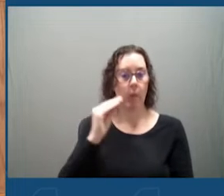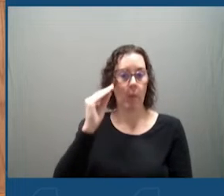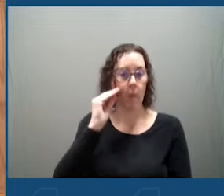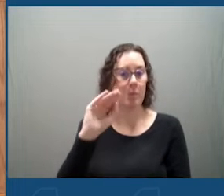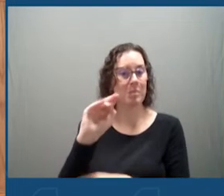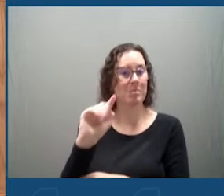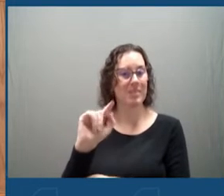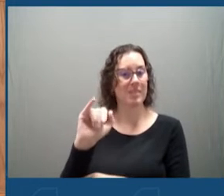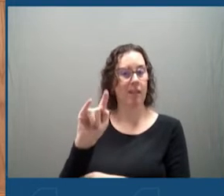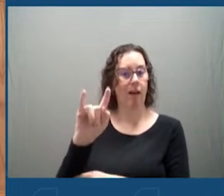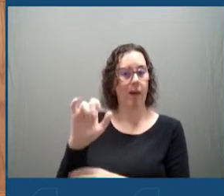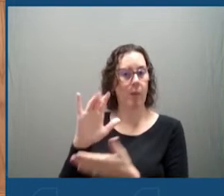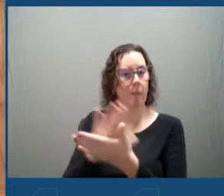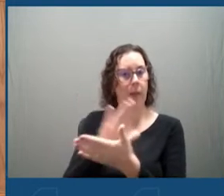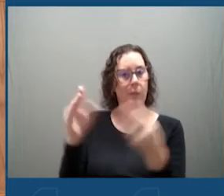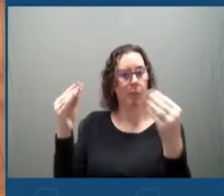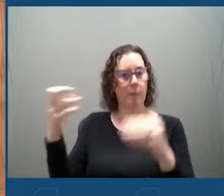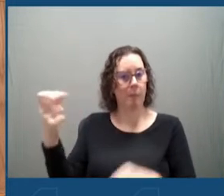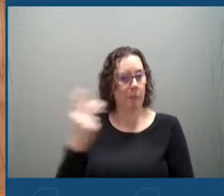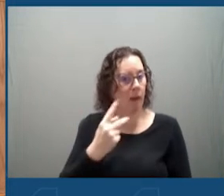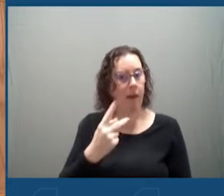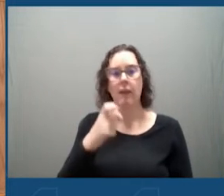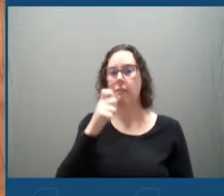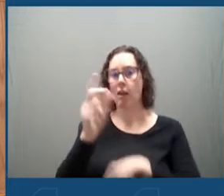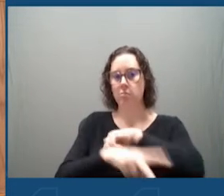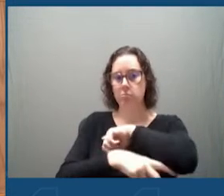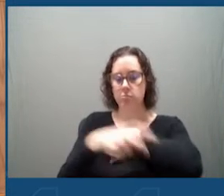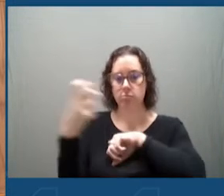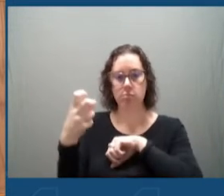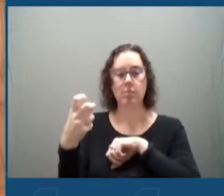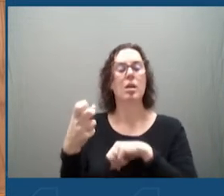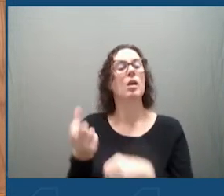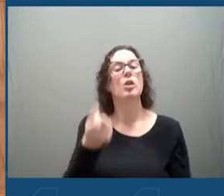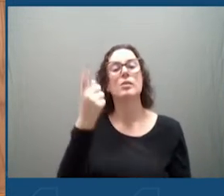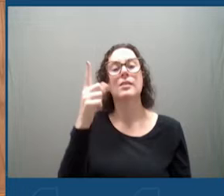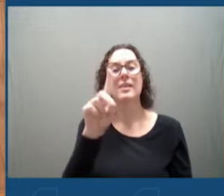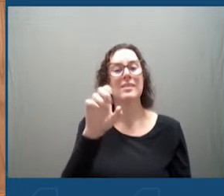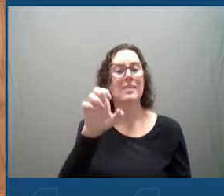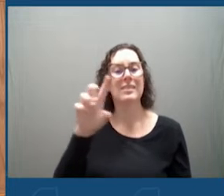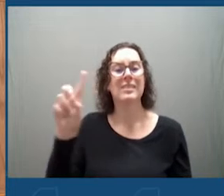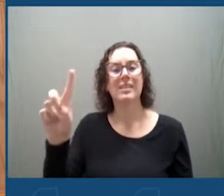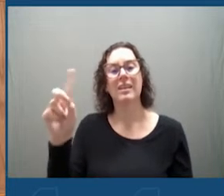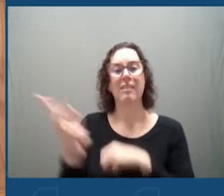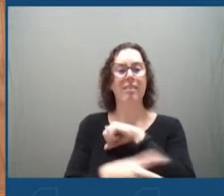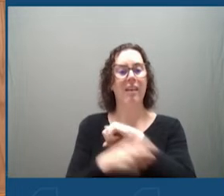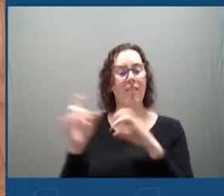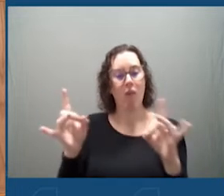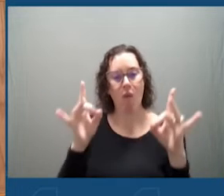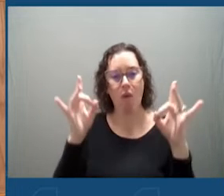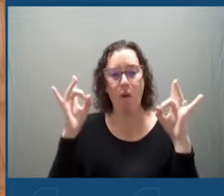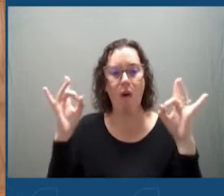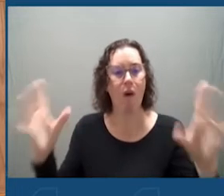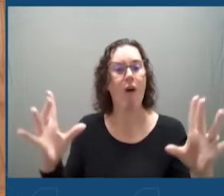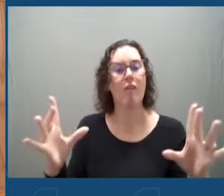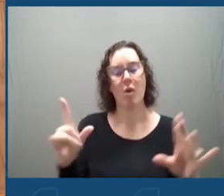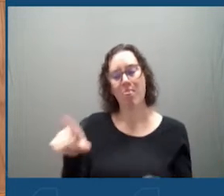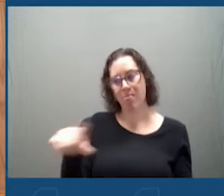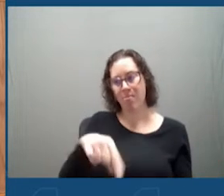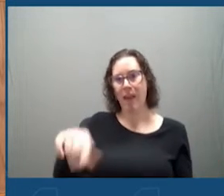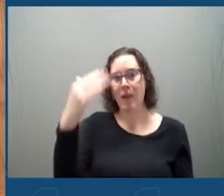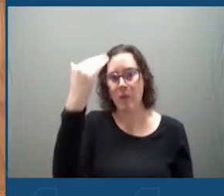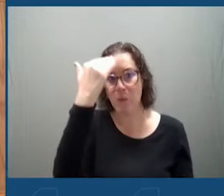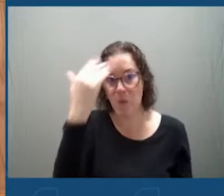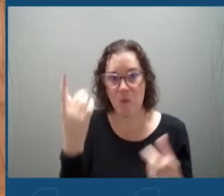they rightfully own. You see, deed theft is a heartless and a merciless crime that steals people's homes with knowledge. But more